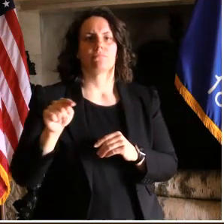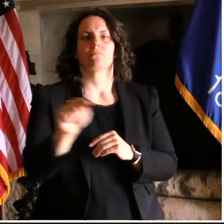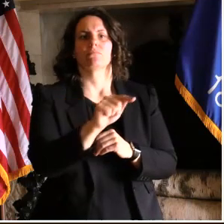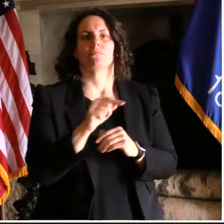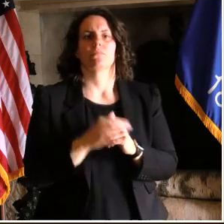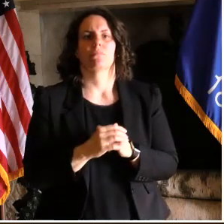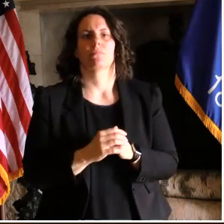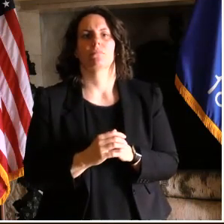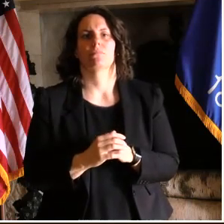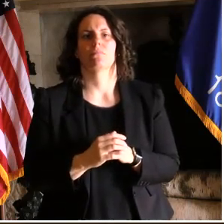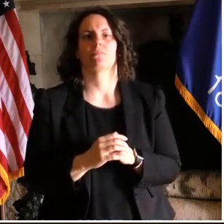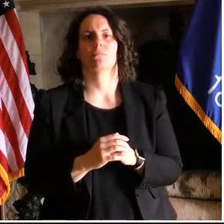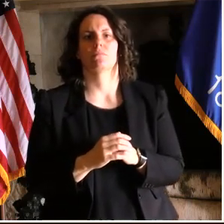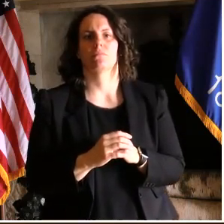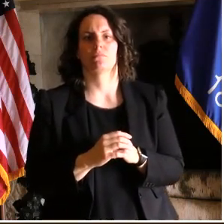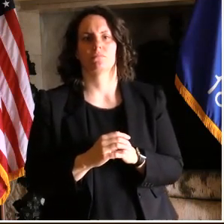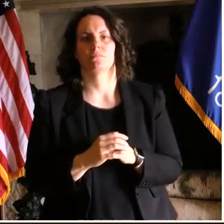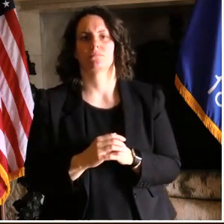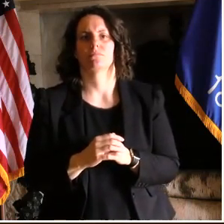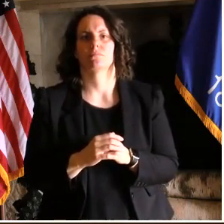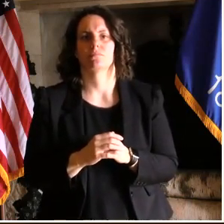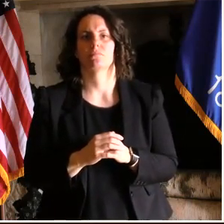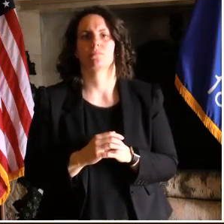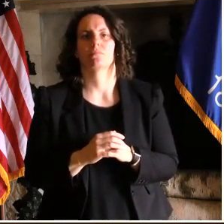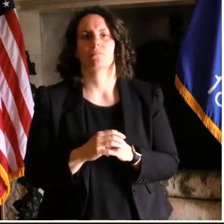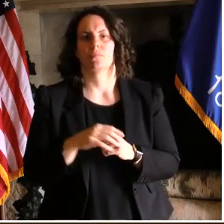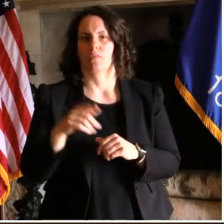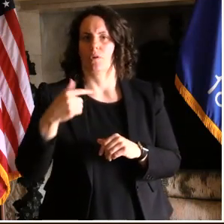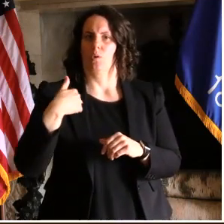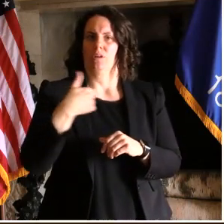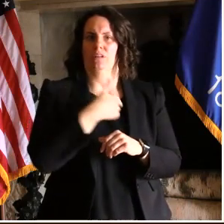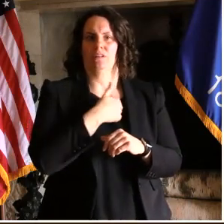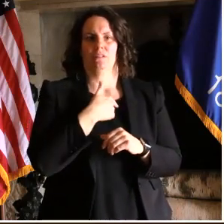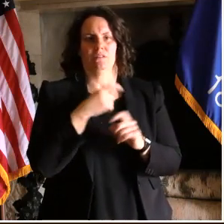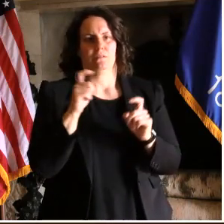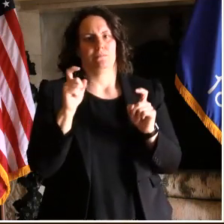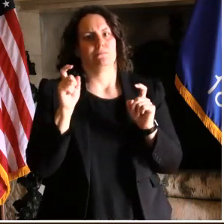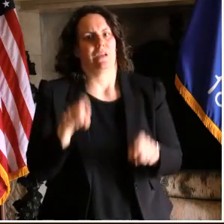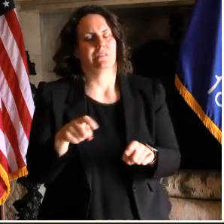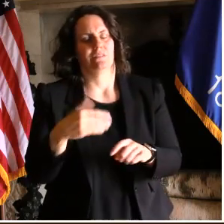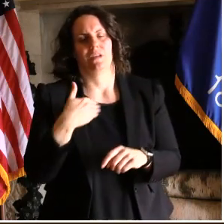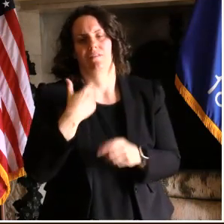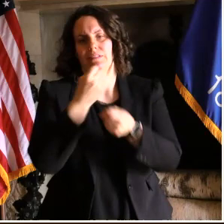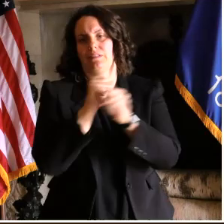on having the safer at home order, as well as